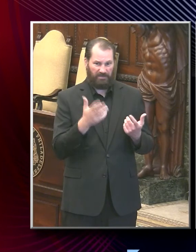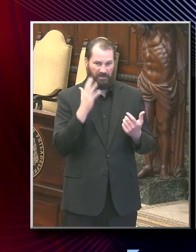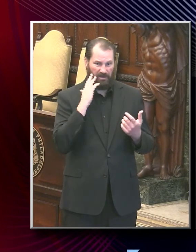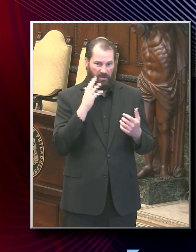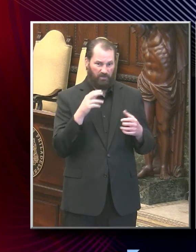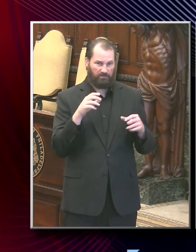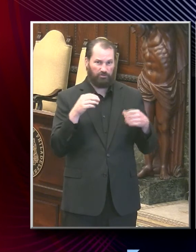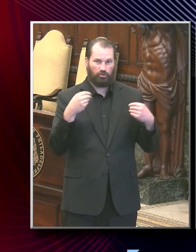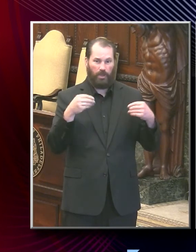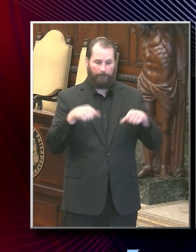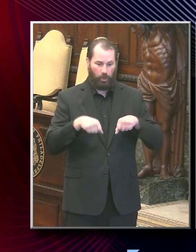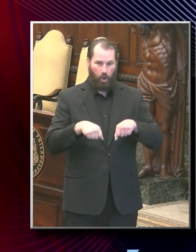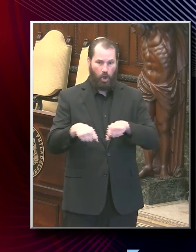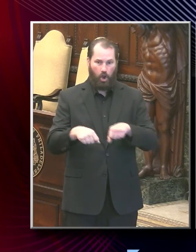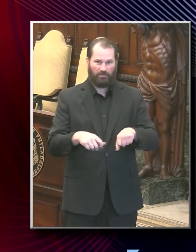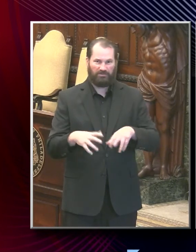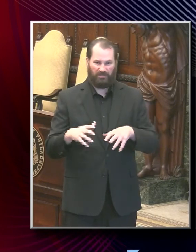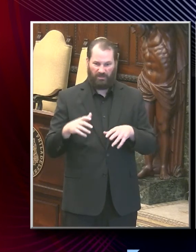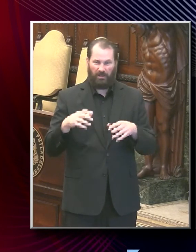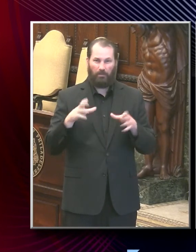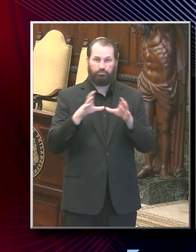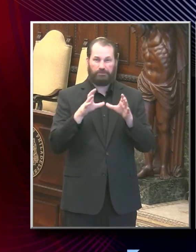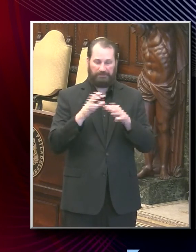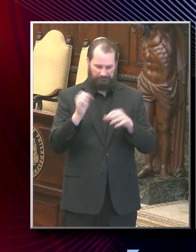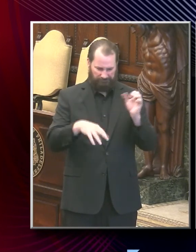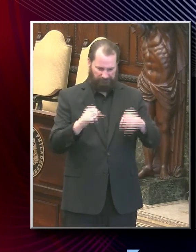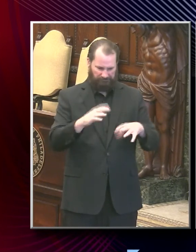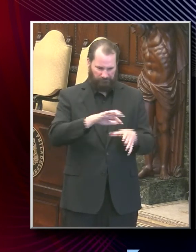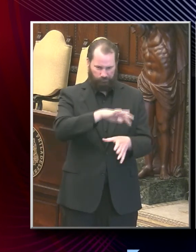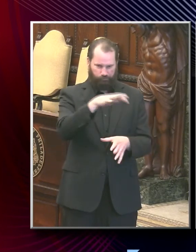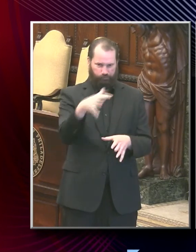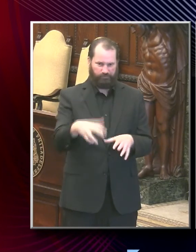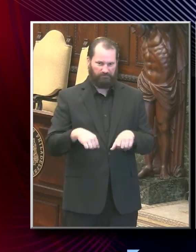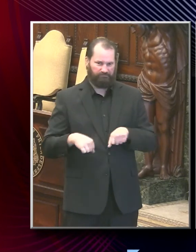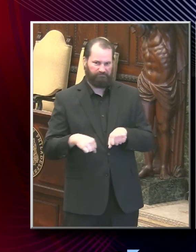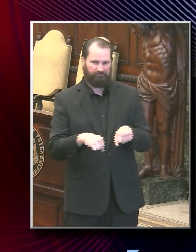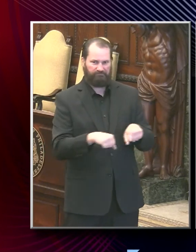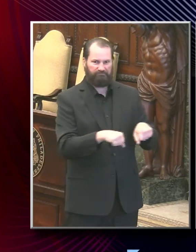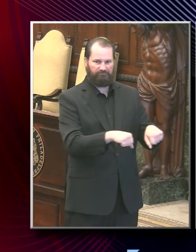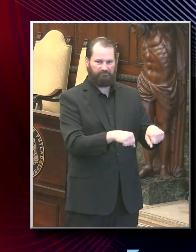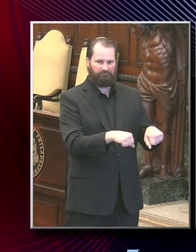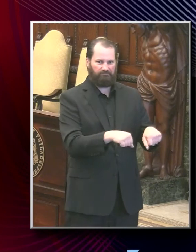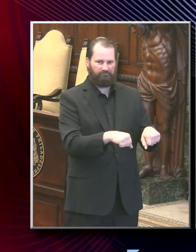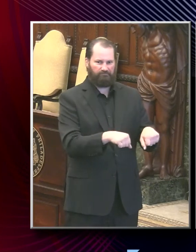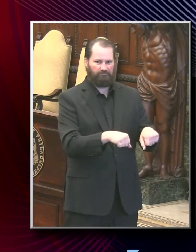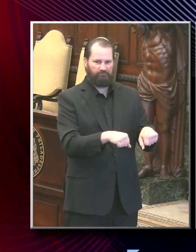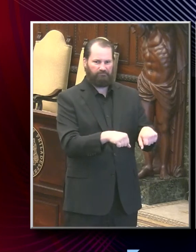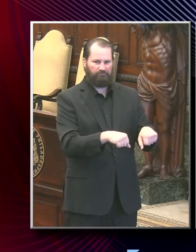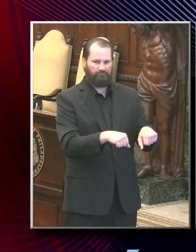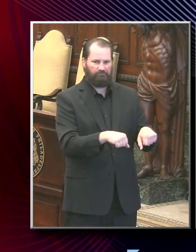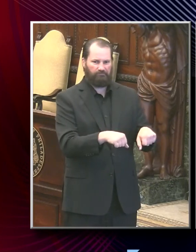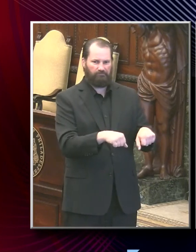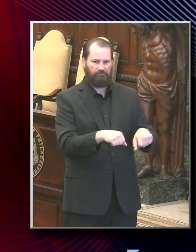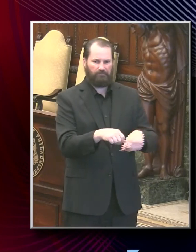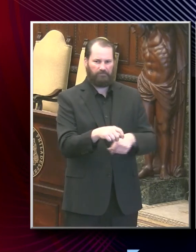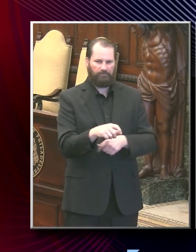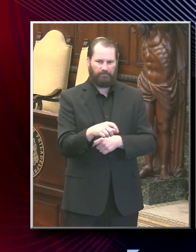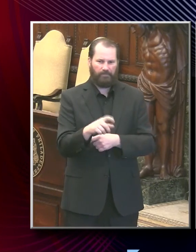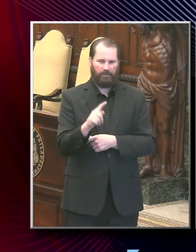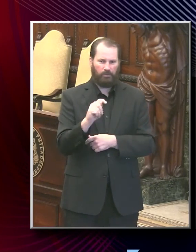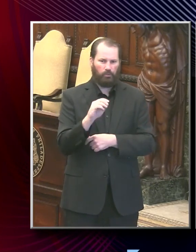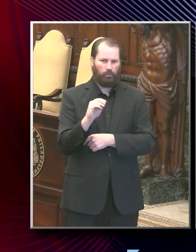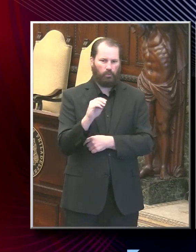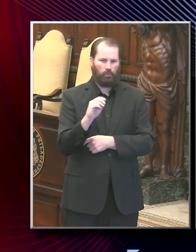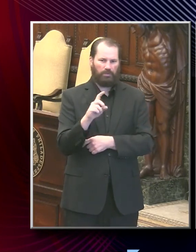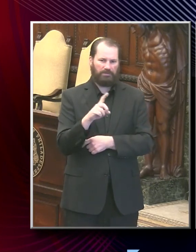Bob Brady wouldn't speak to me on background, calling the conflict, quote, too damn volatile. Is the city at all